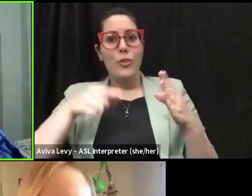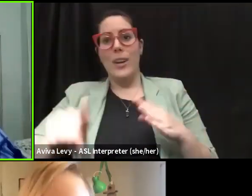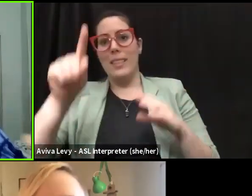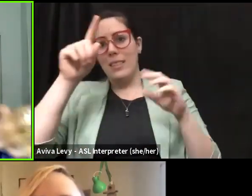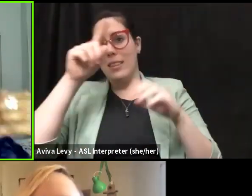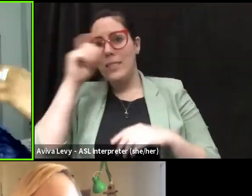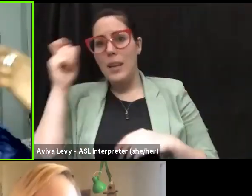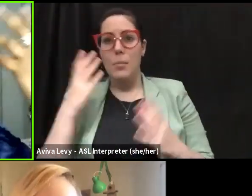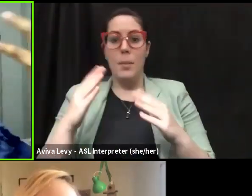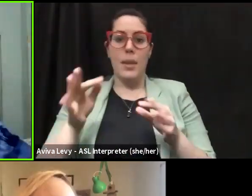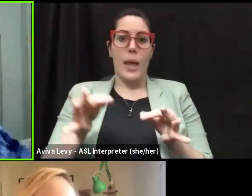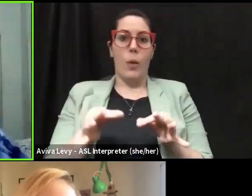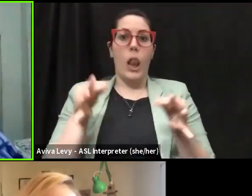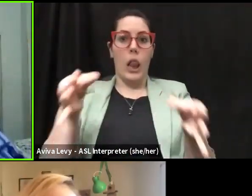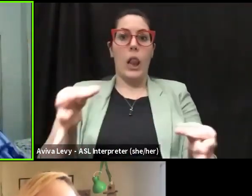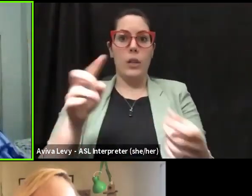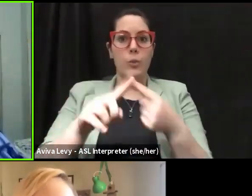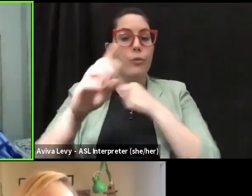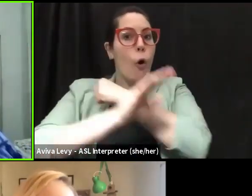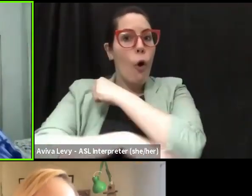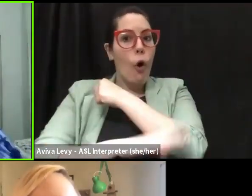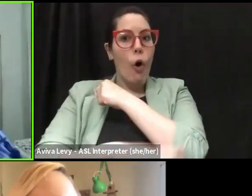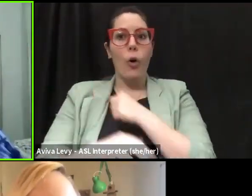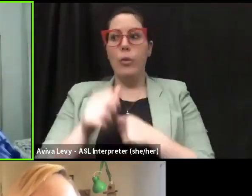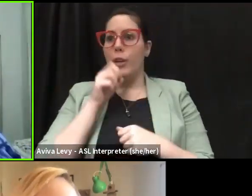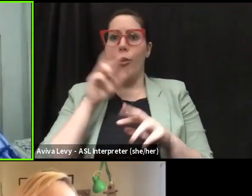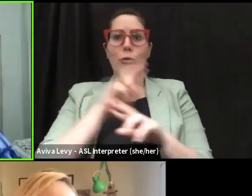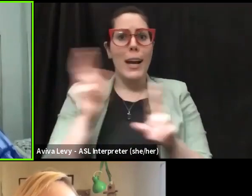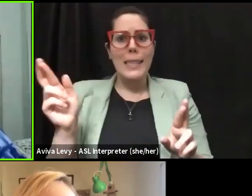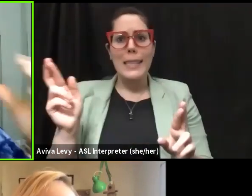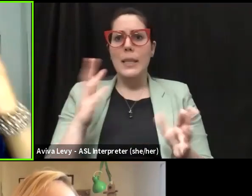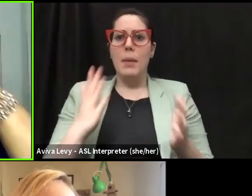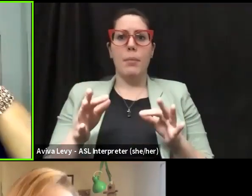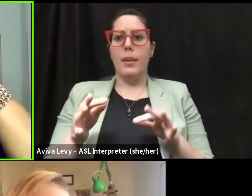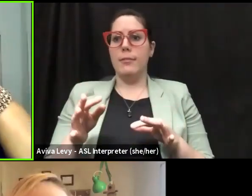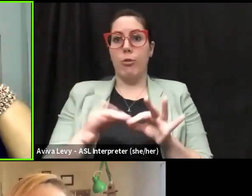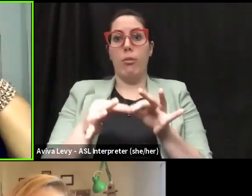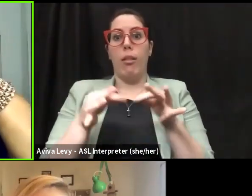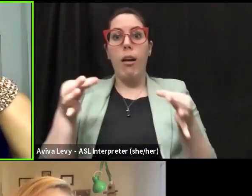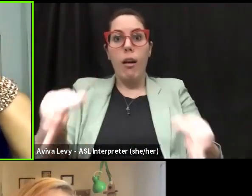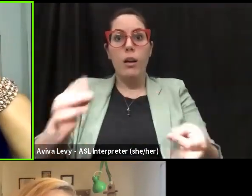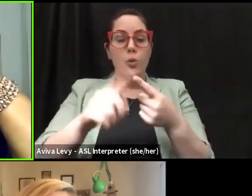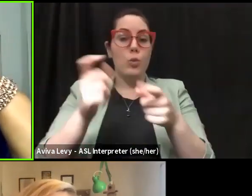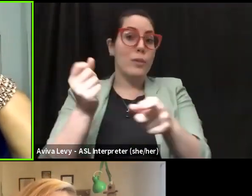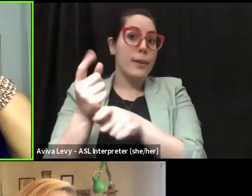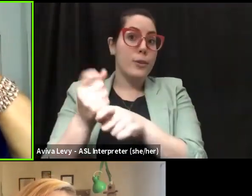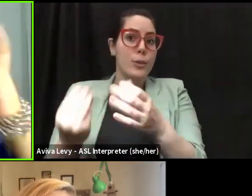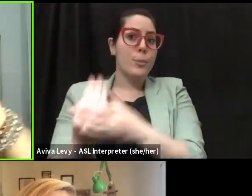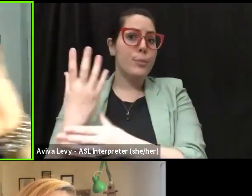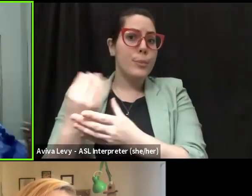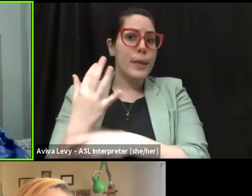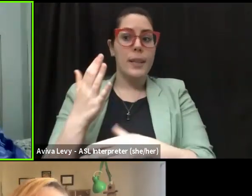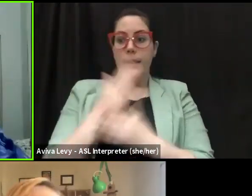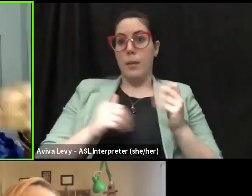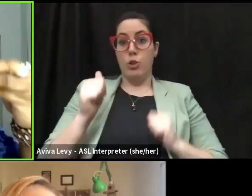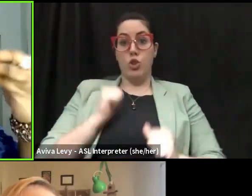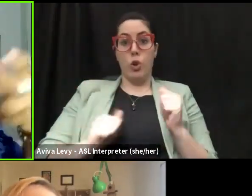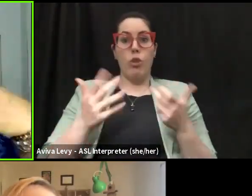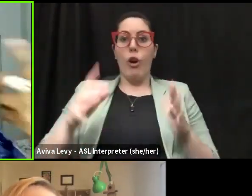fall, it's not going to happen. They're pushing it back to the spring. Shows have been